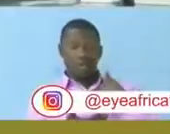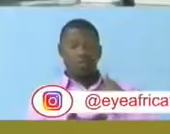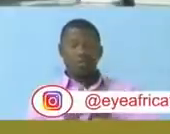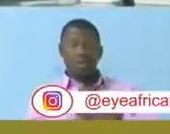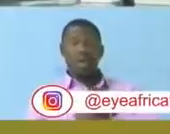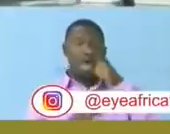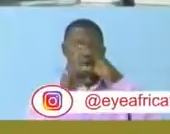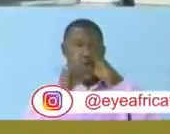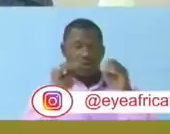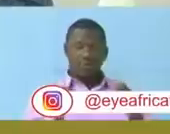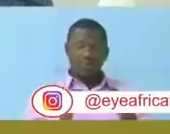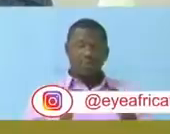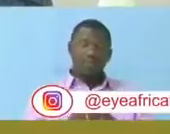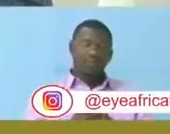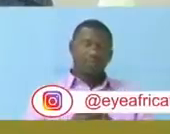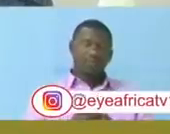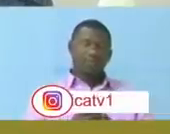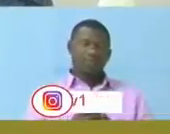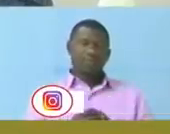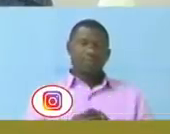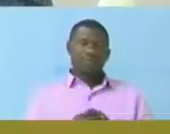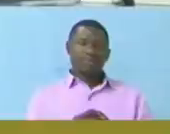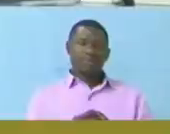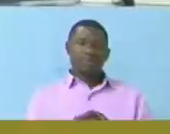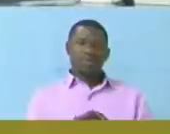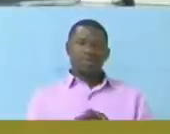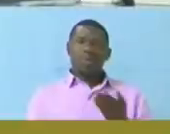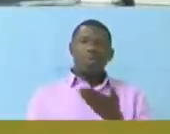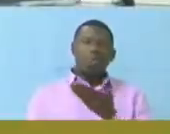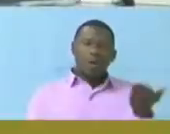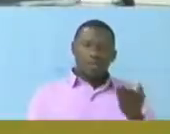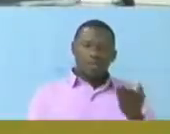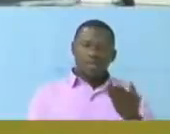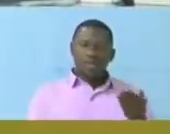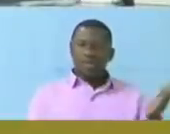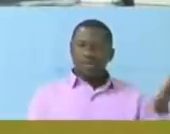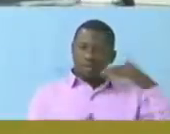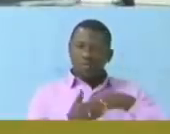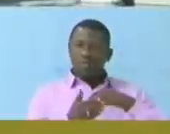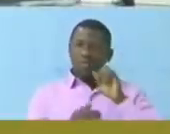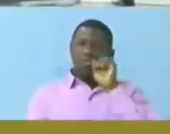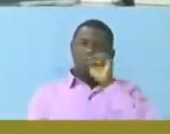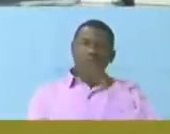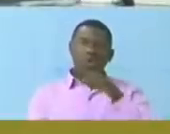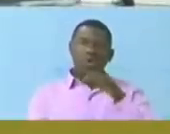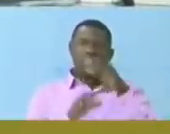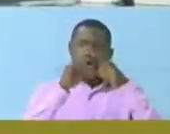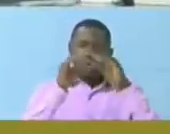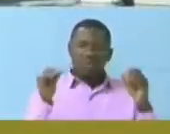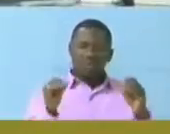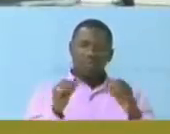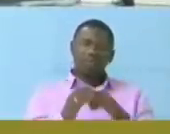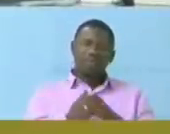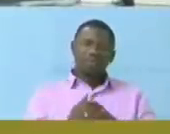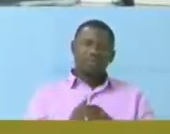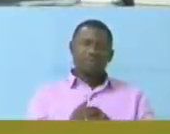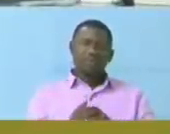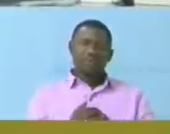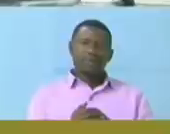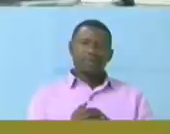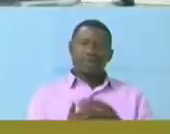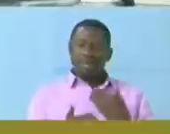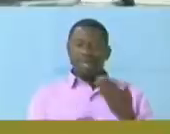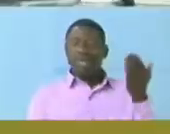Why did he come to you? He came and he said he has an accident with his